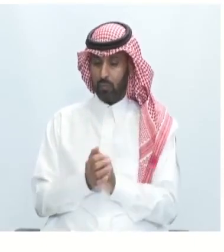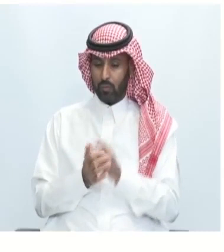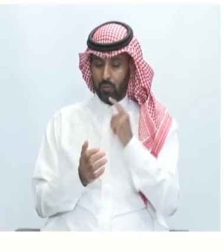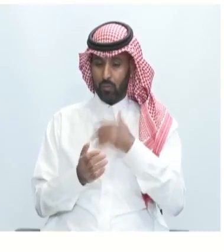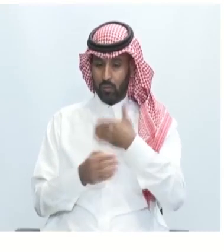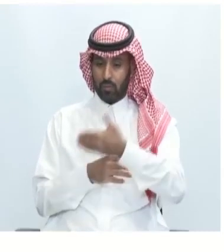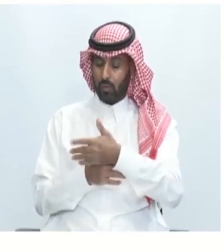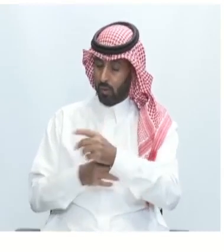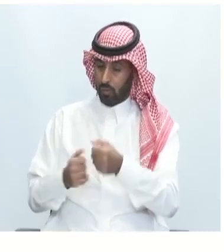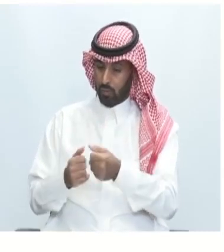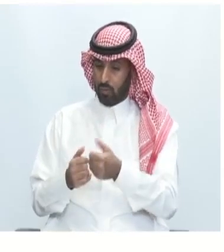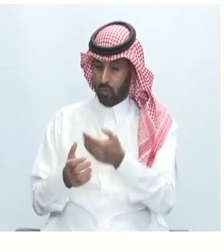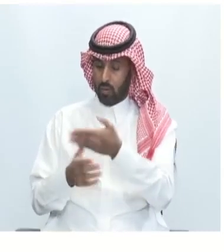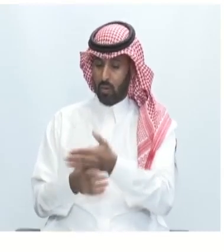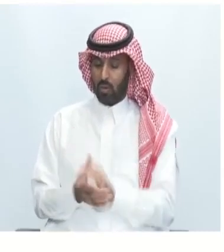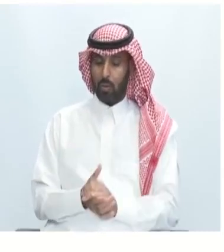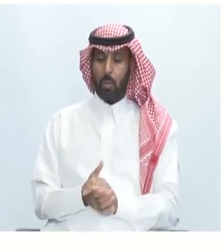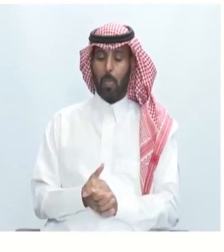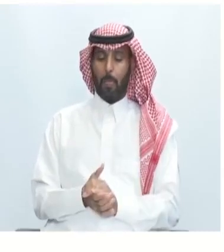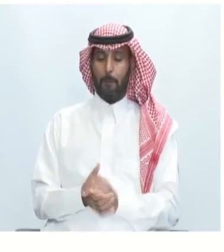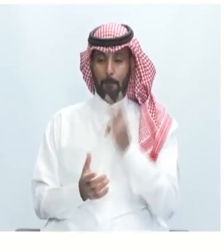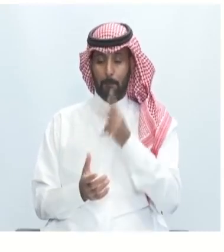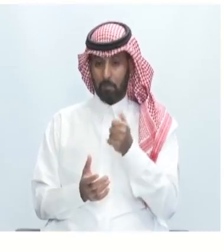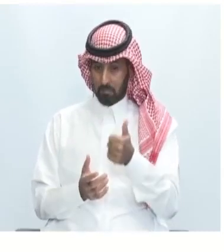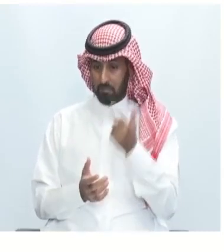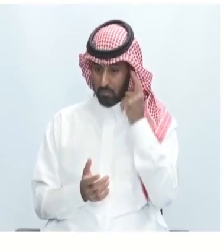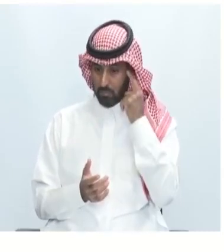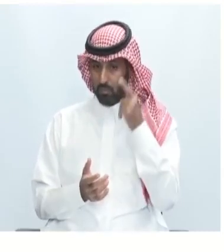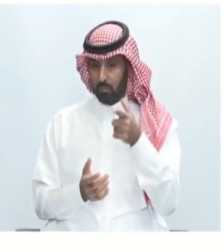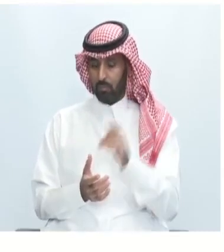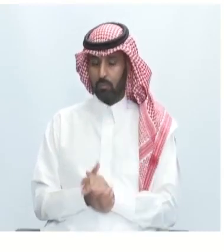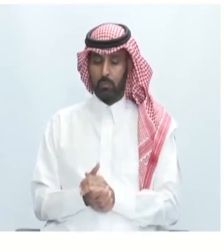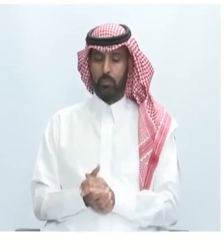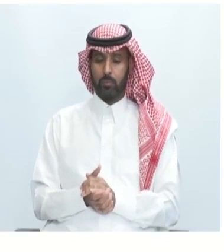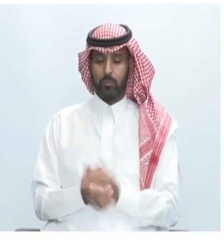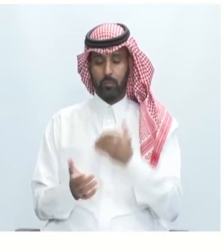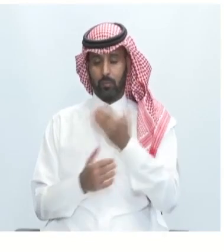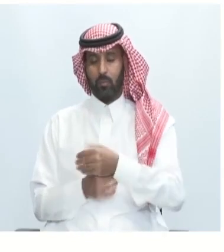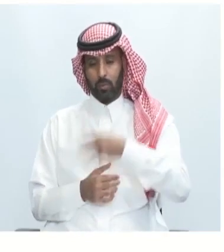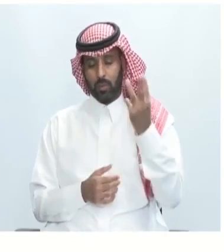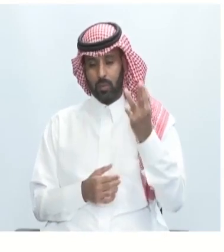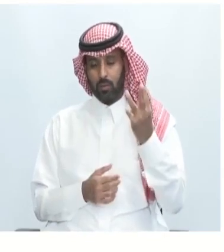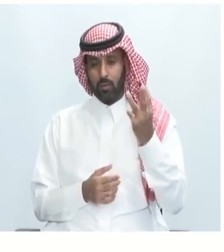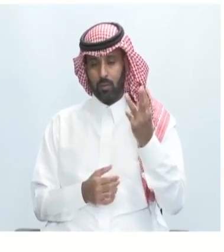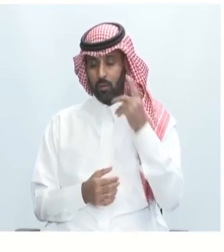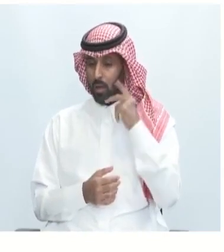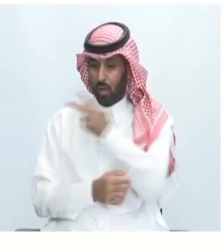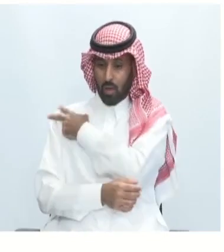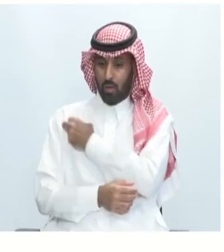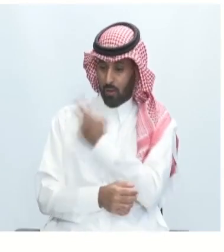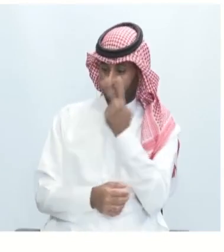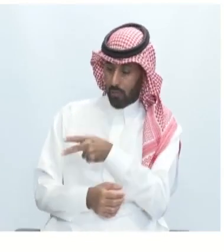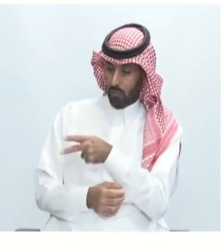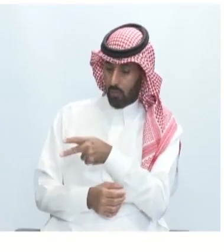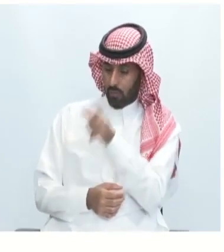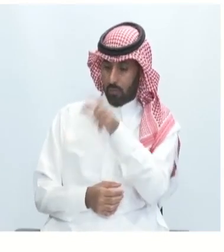were discovered in the suspect's home. You're excellent. You're really getting it. Number three, police found